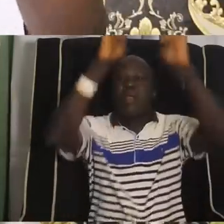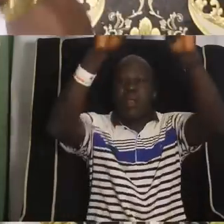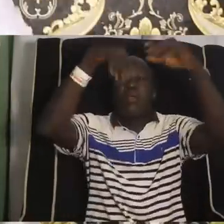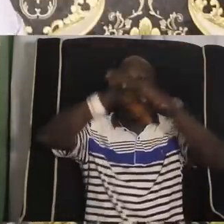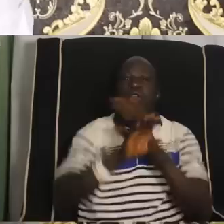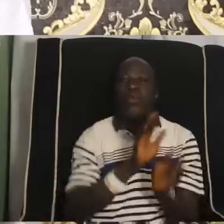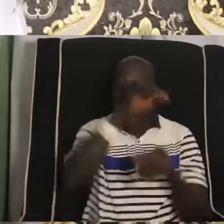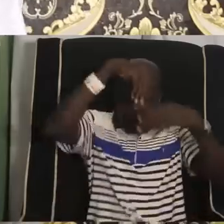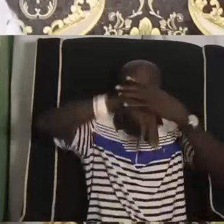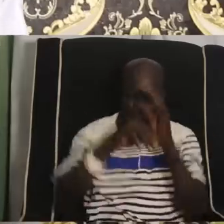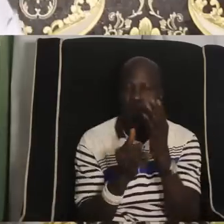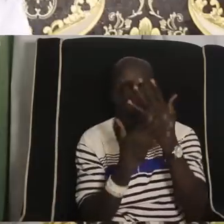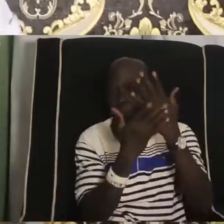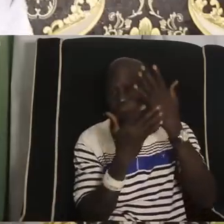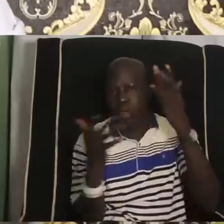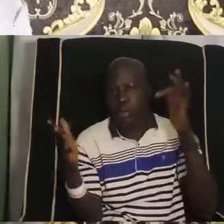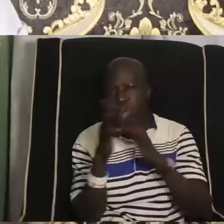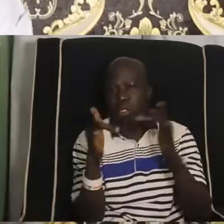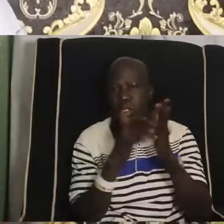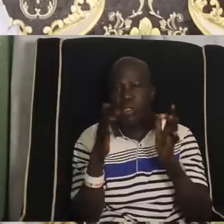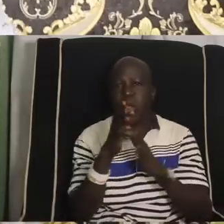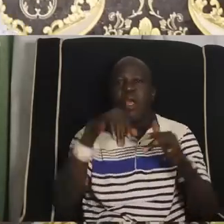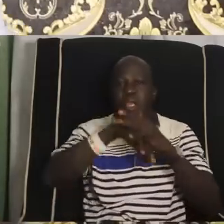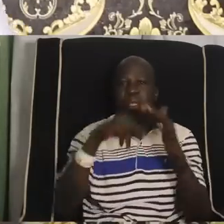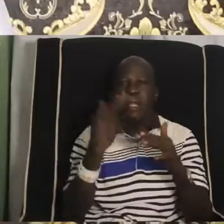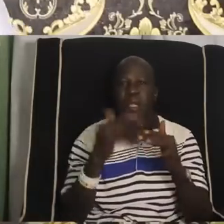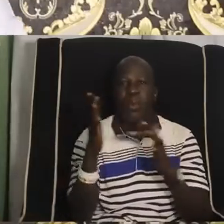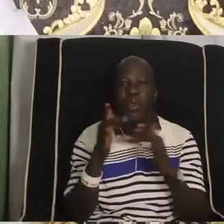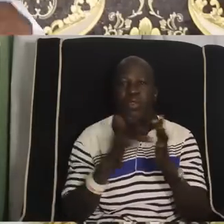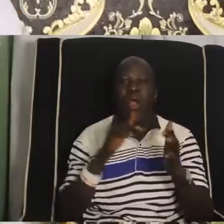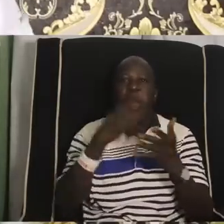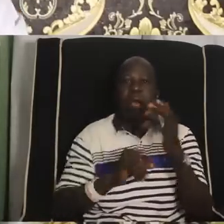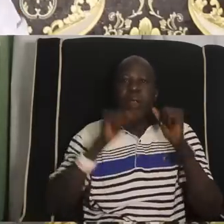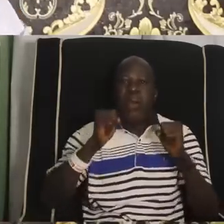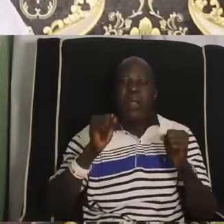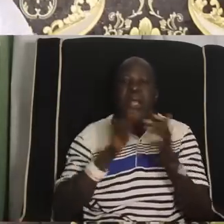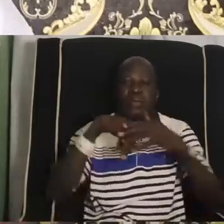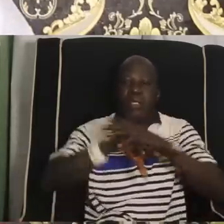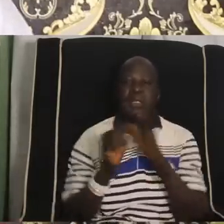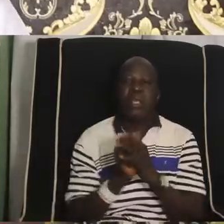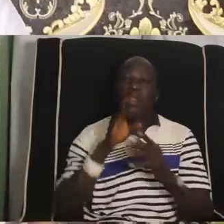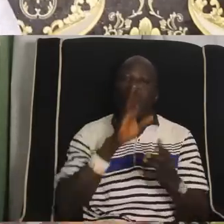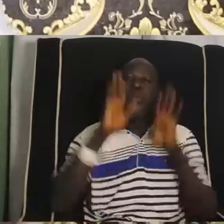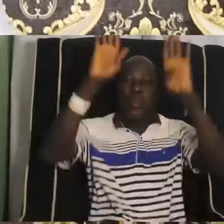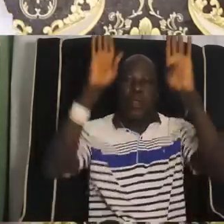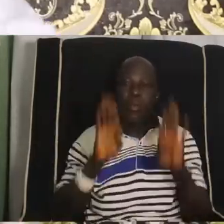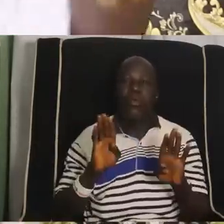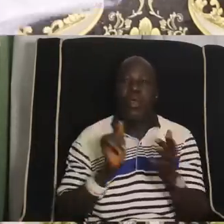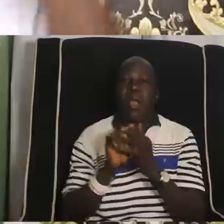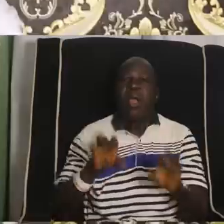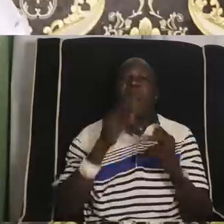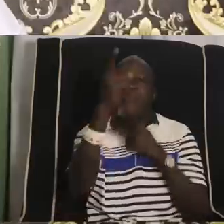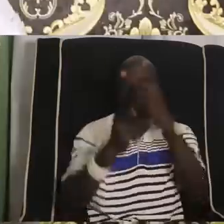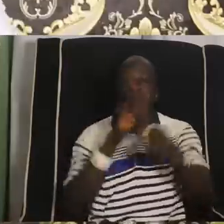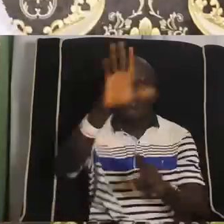po inu bu e je Jesus. Ya se da bu tele. In the name of Jesus. Agba to n be ninu e. Ki se yanu yen. O ma be